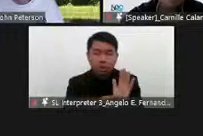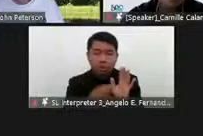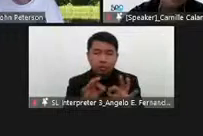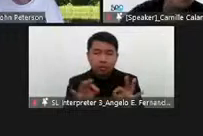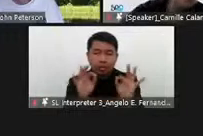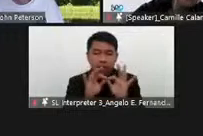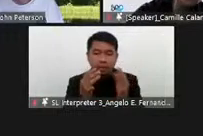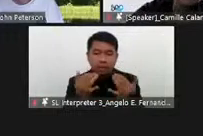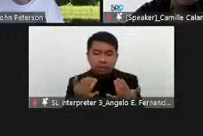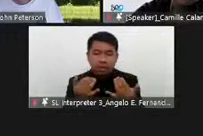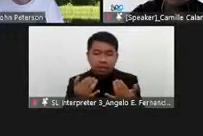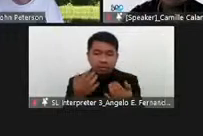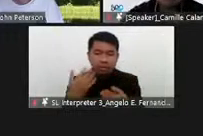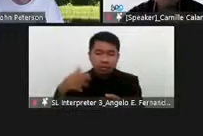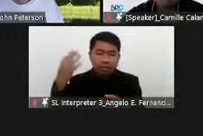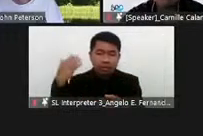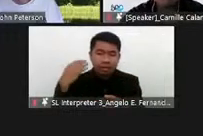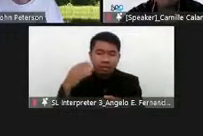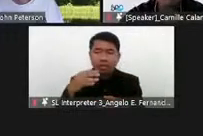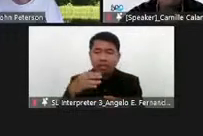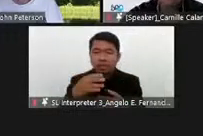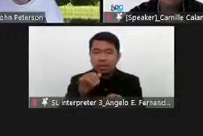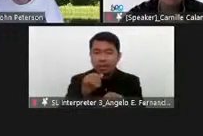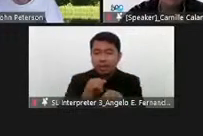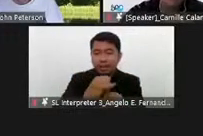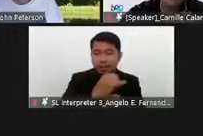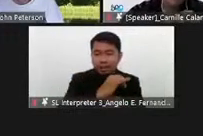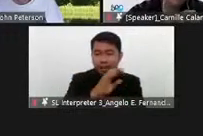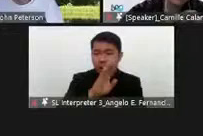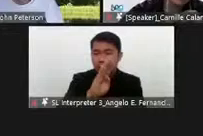presence in Banton Island, Romblon?